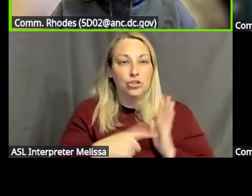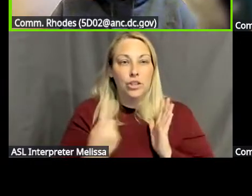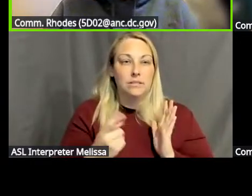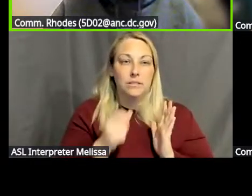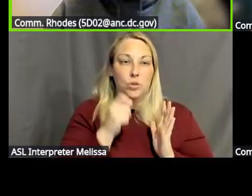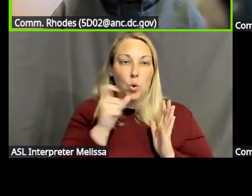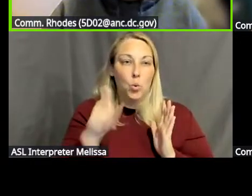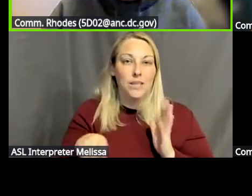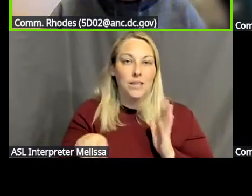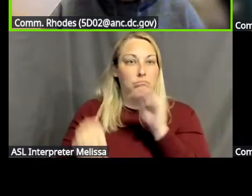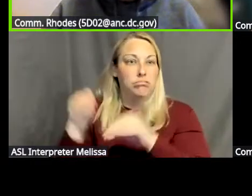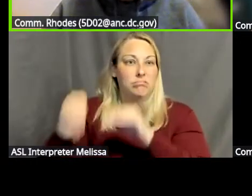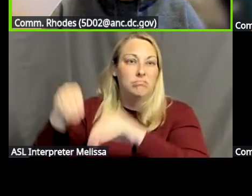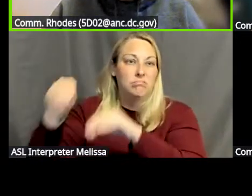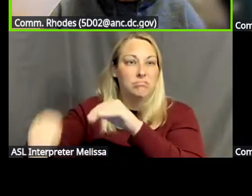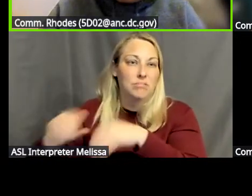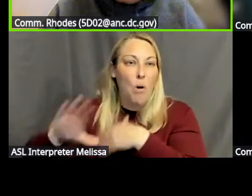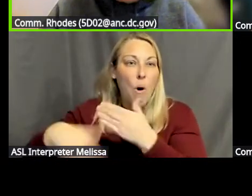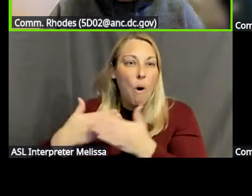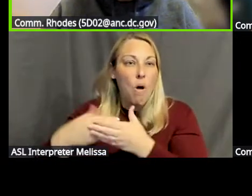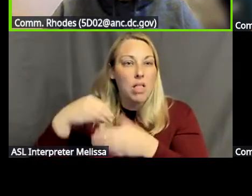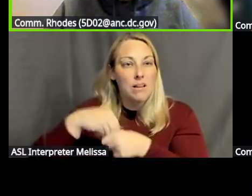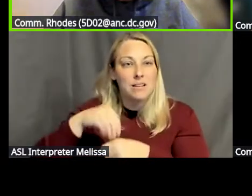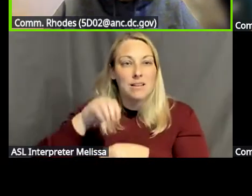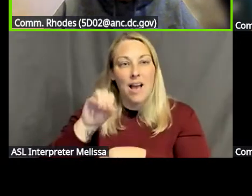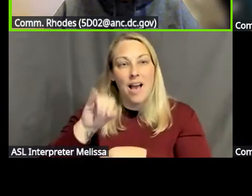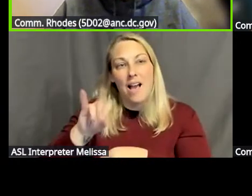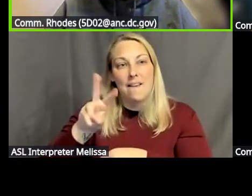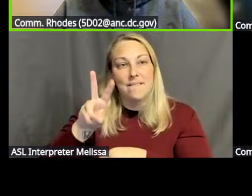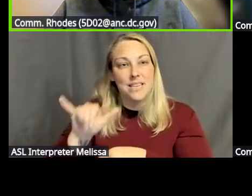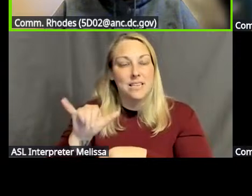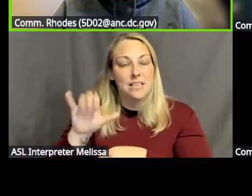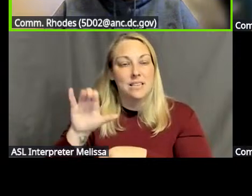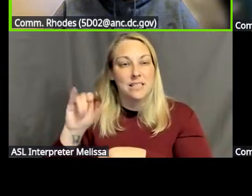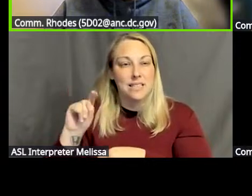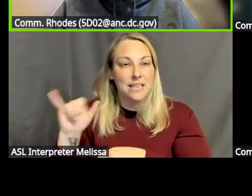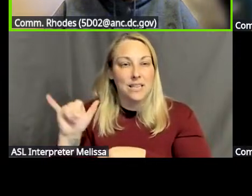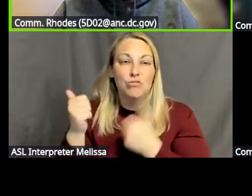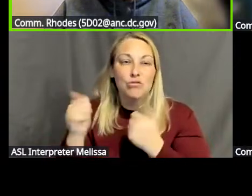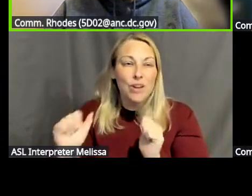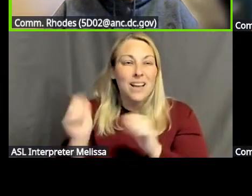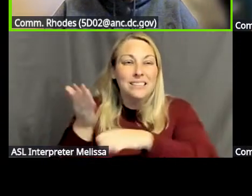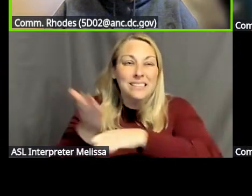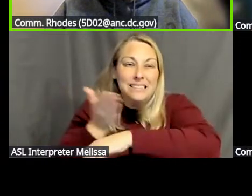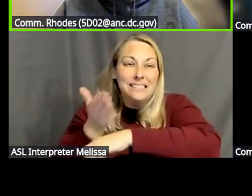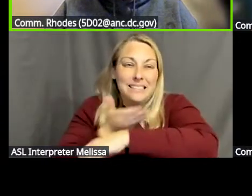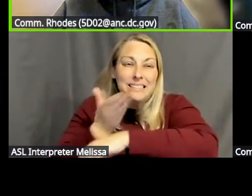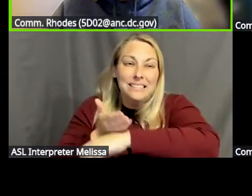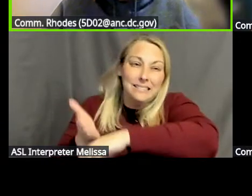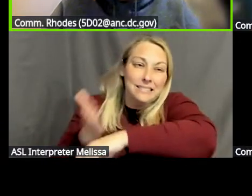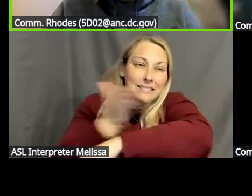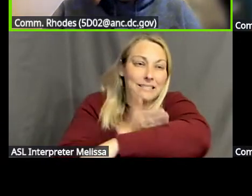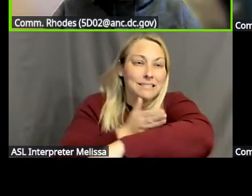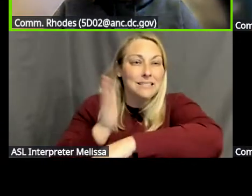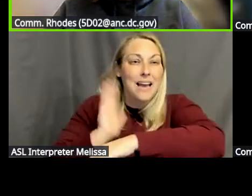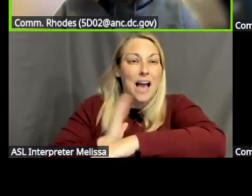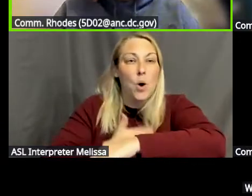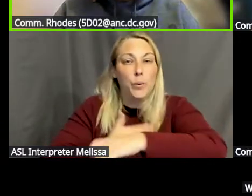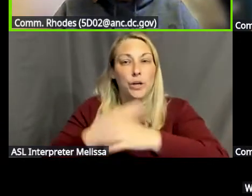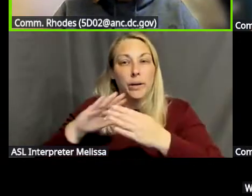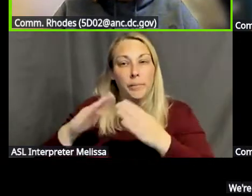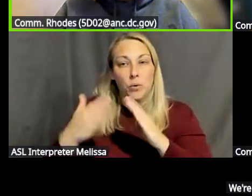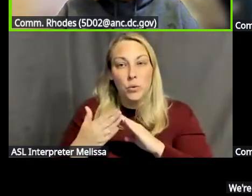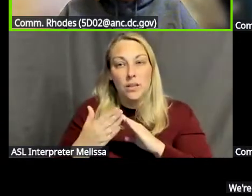all in Ivy City. We're trying to fix our community, and we're trying to make it so that